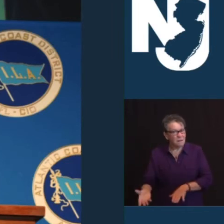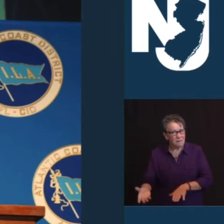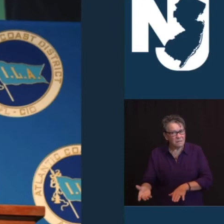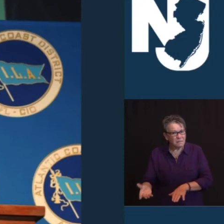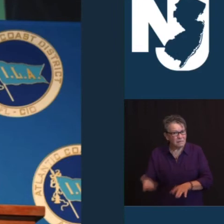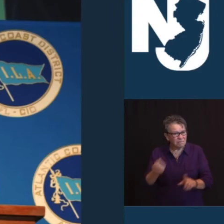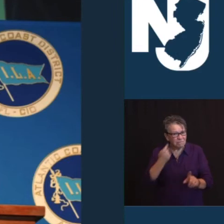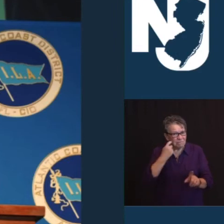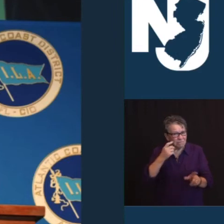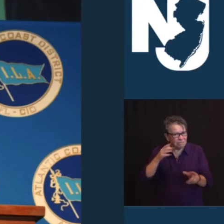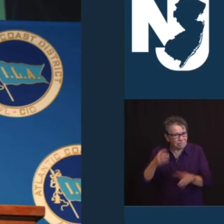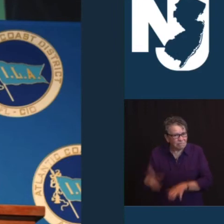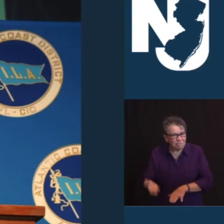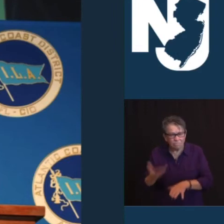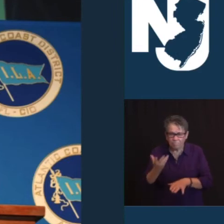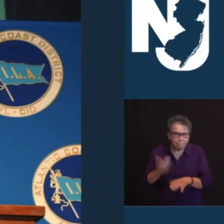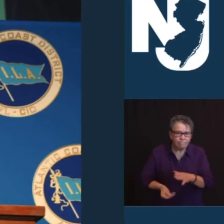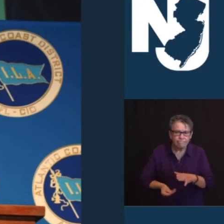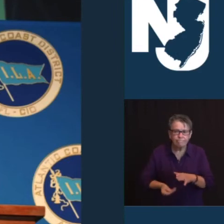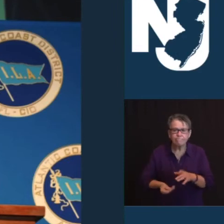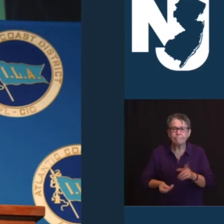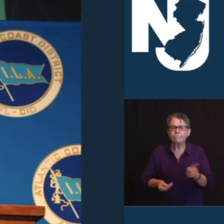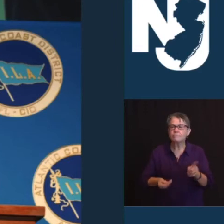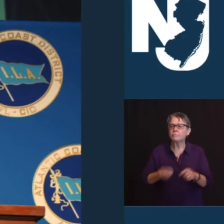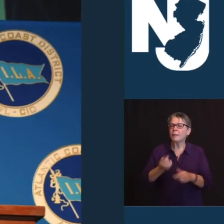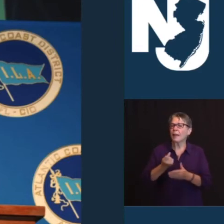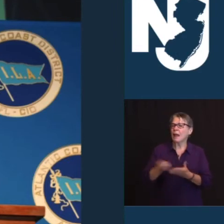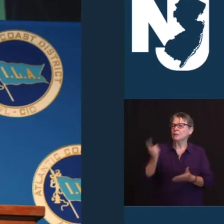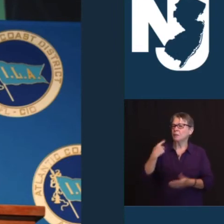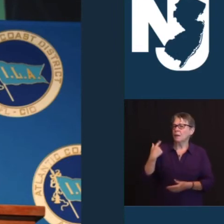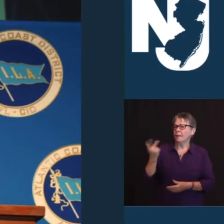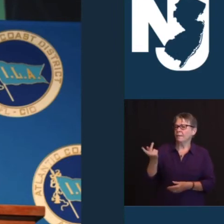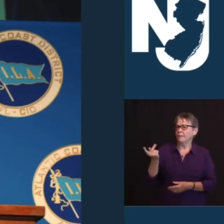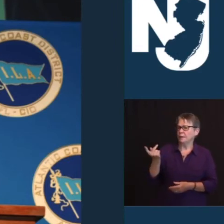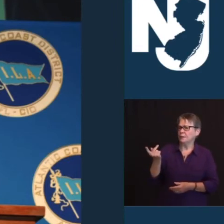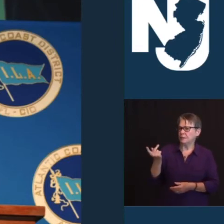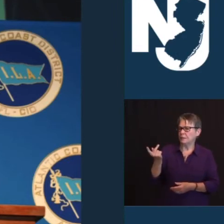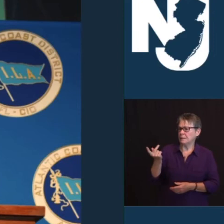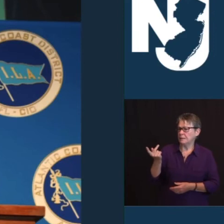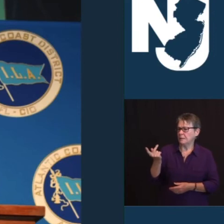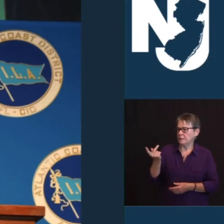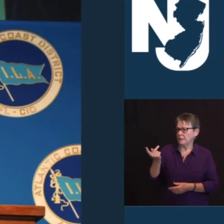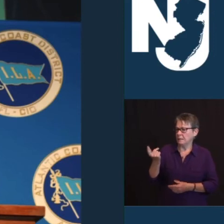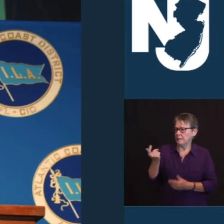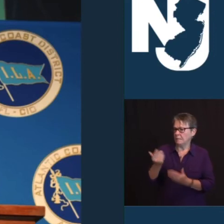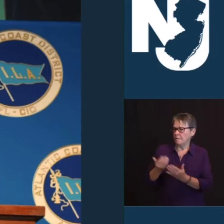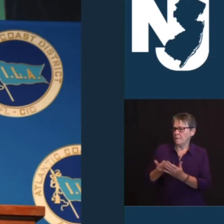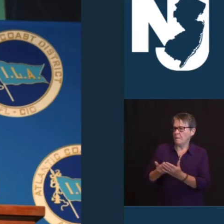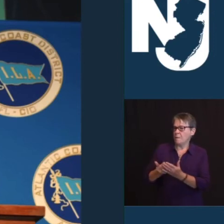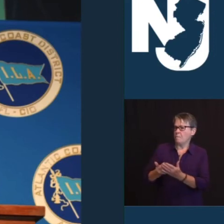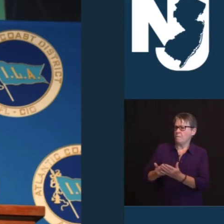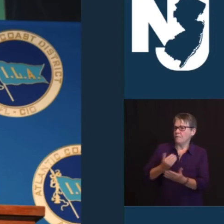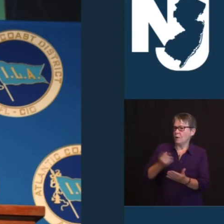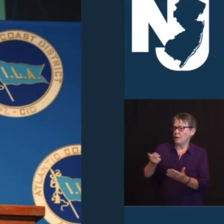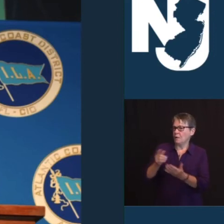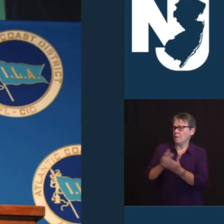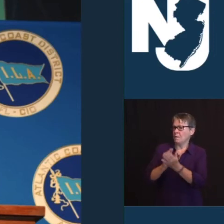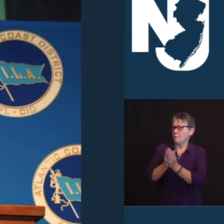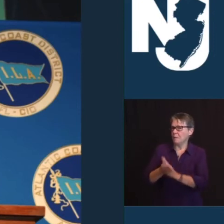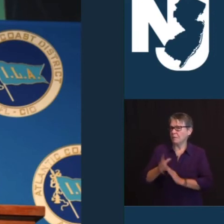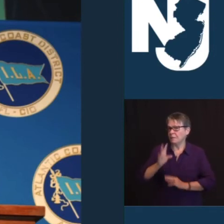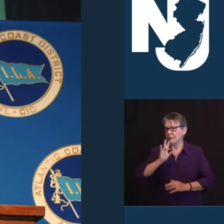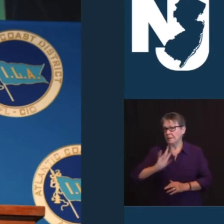sisters. He passed away last Thursday, just 10 days shy of his 73rd birthday. From 2001 to 2019,